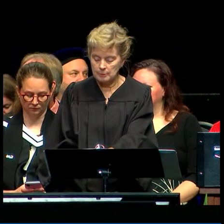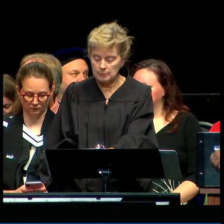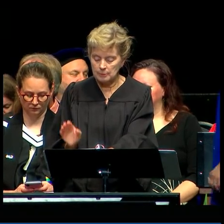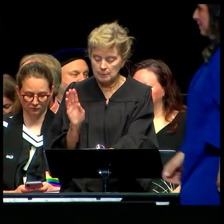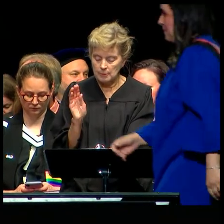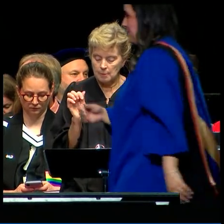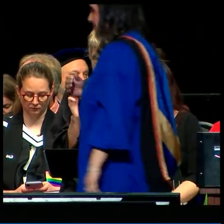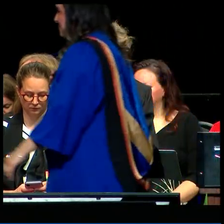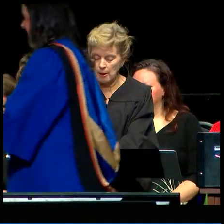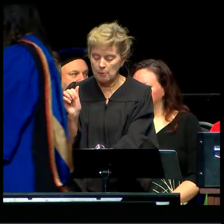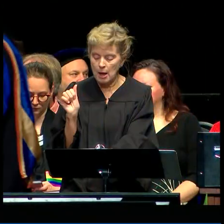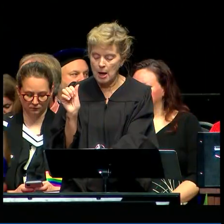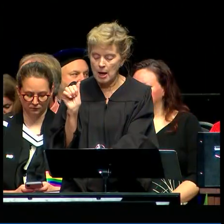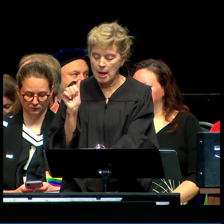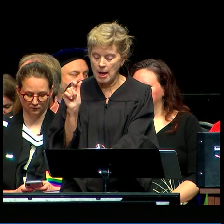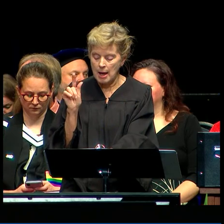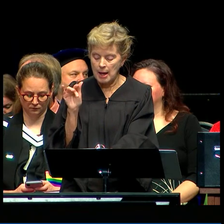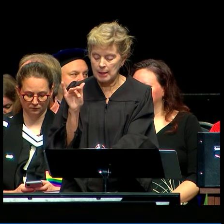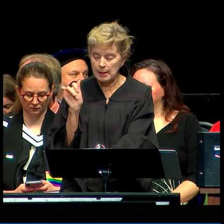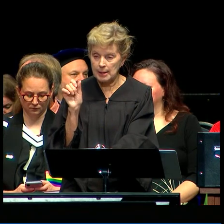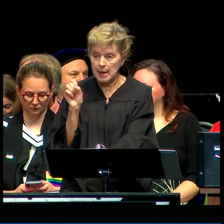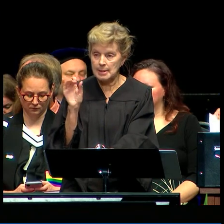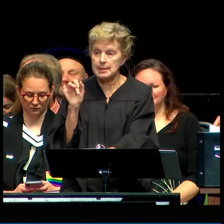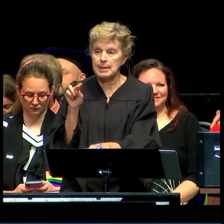Bara Al-Yasin, with distinction.